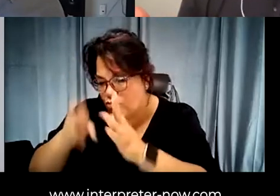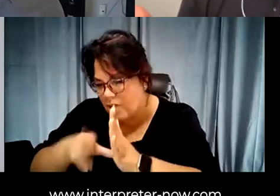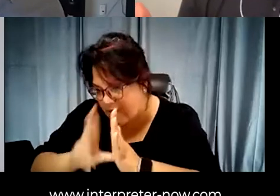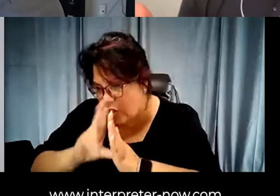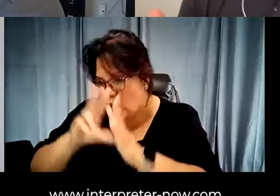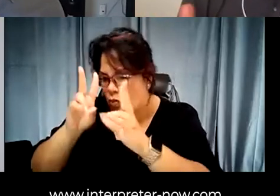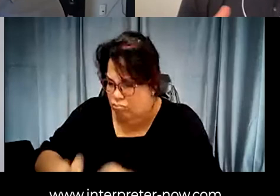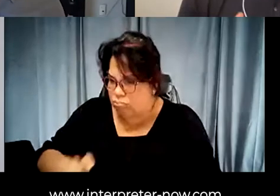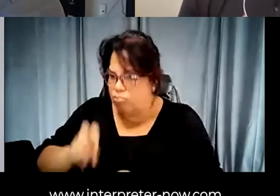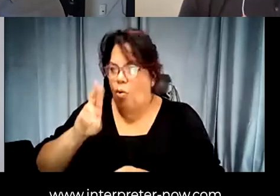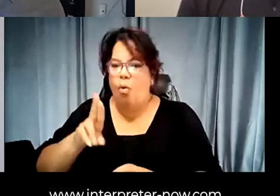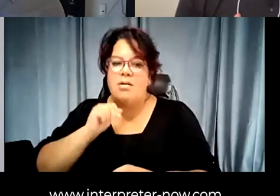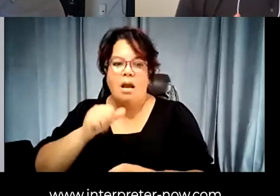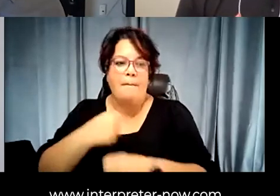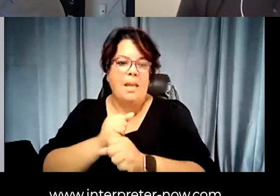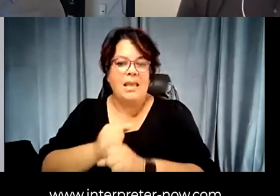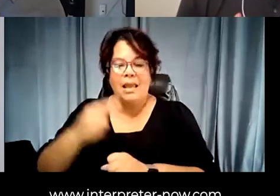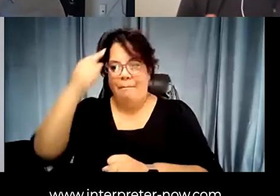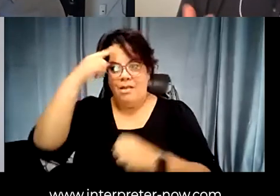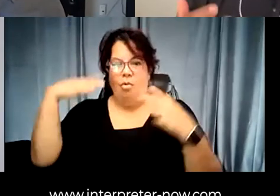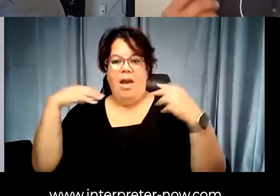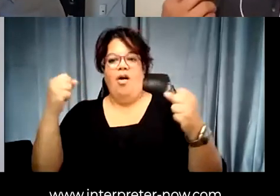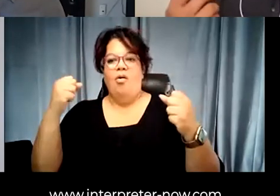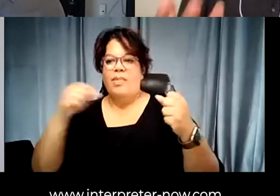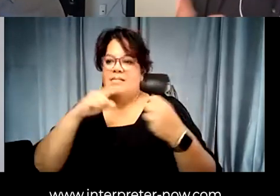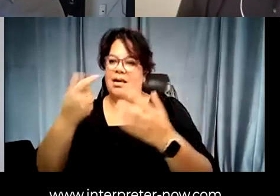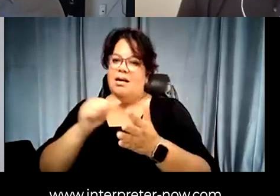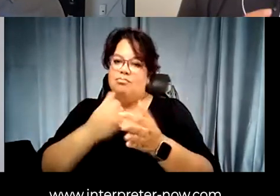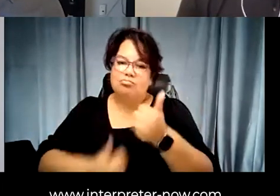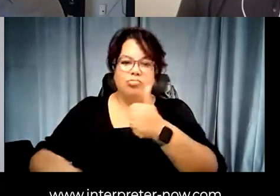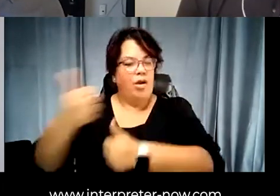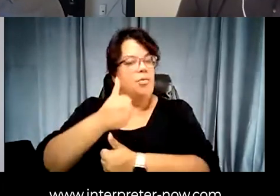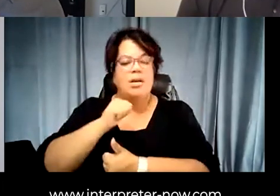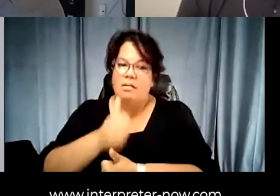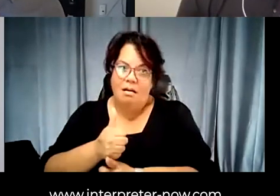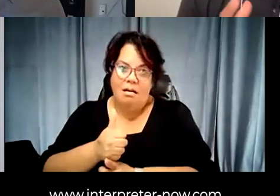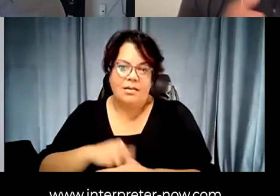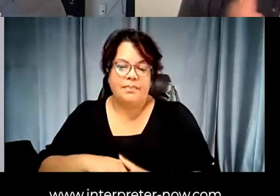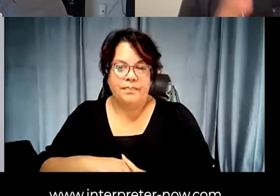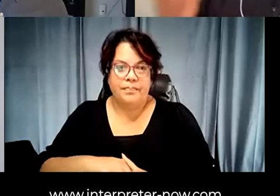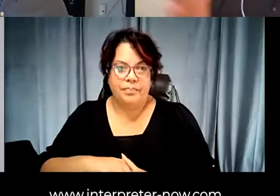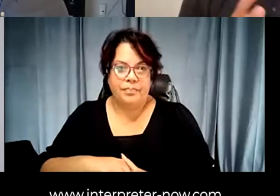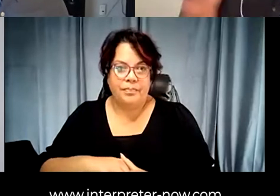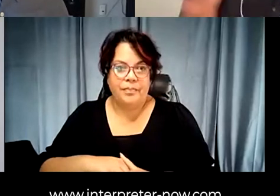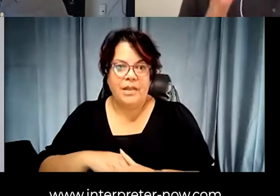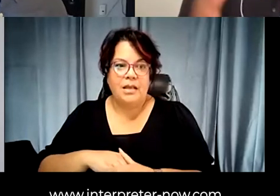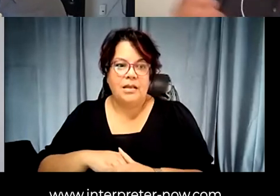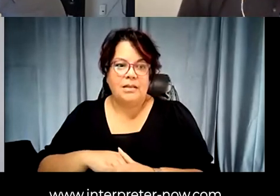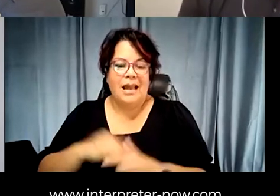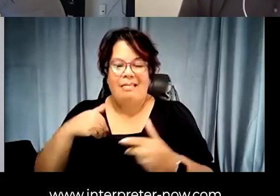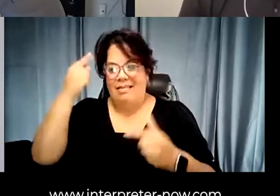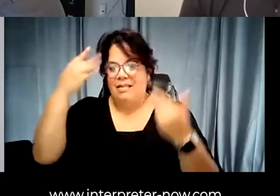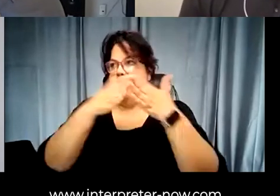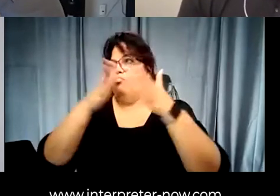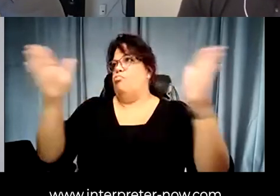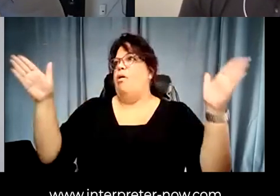as fundamental as you know, physical health and those kind of things. That's like the broader, I think on a broader